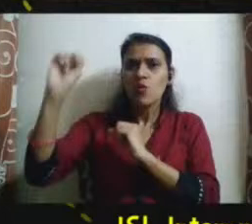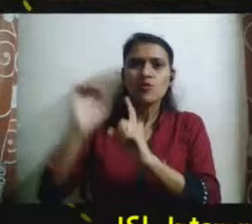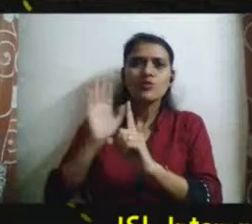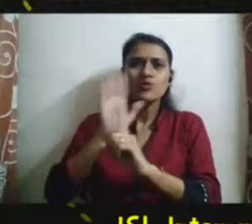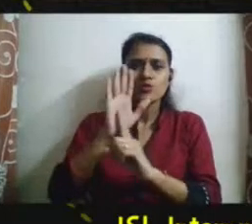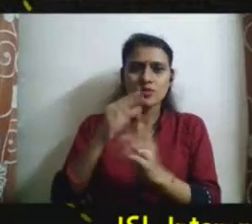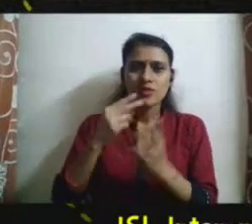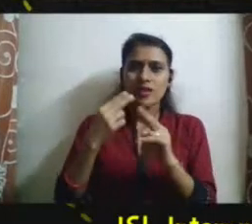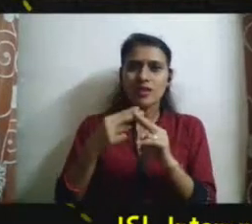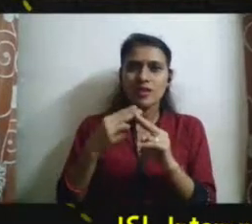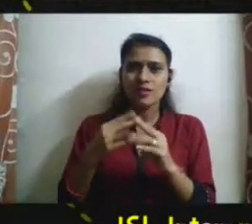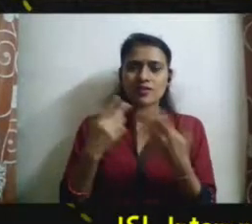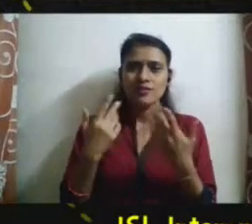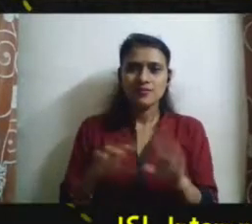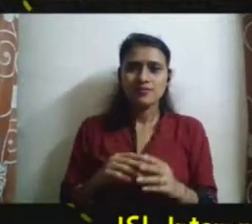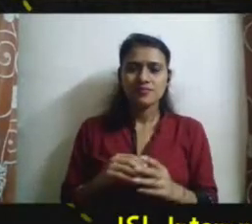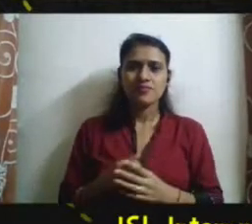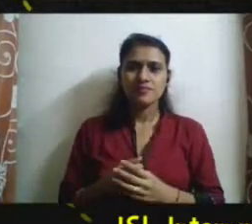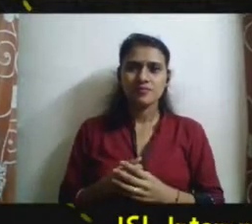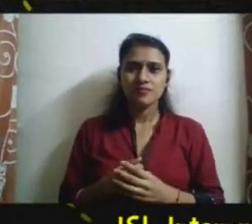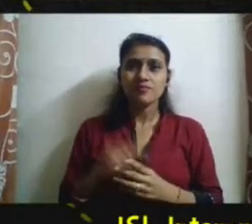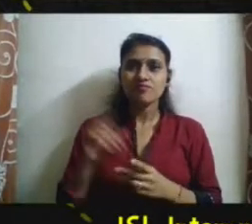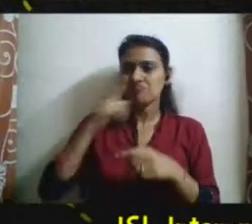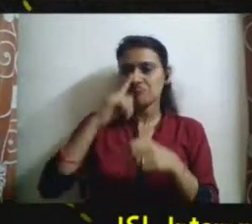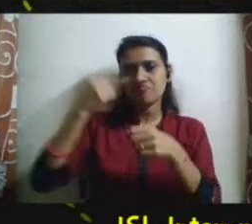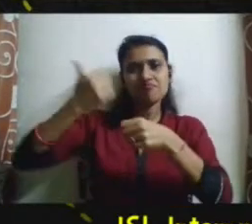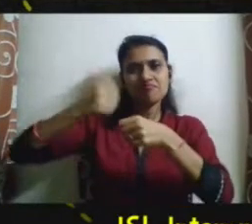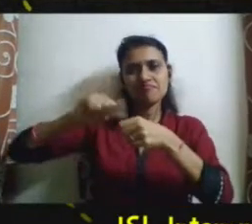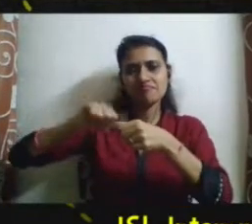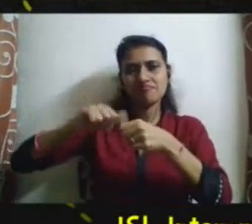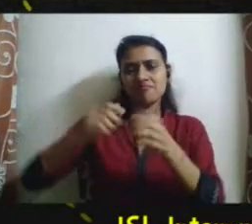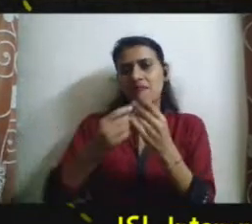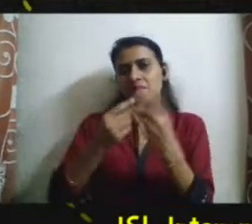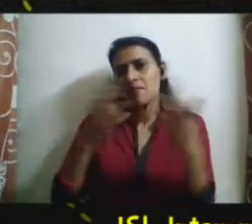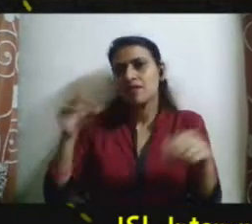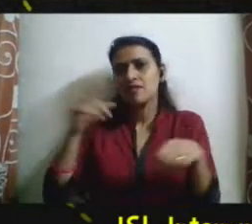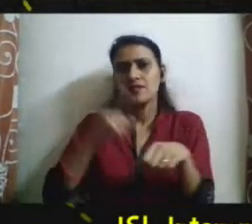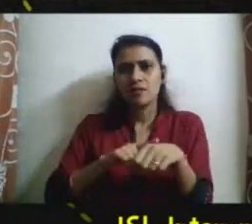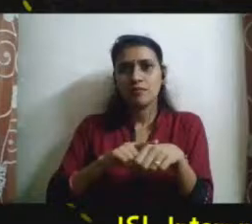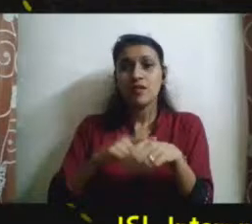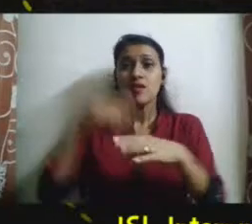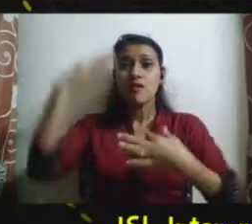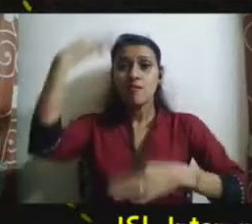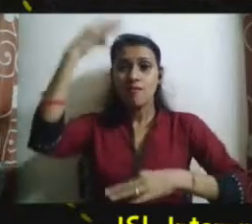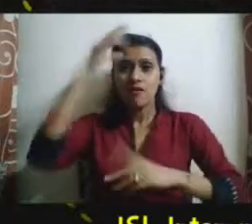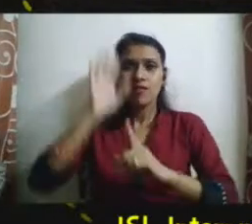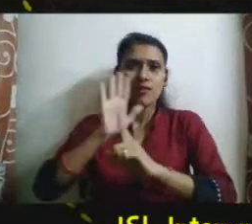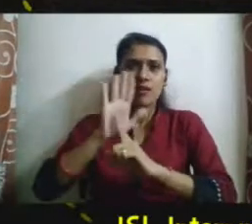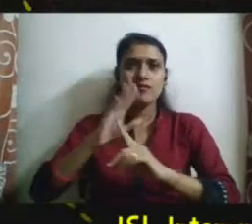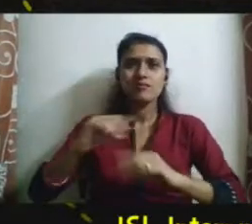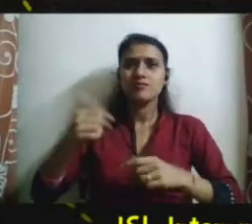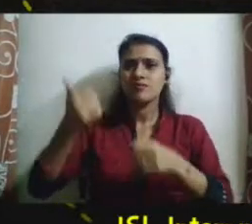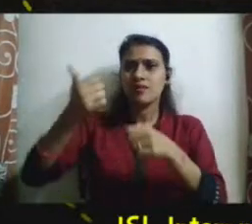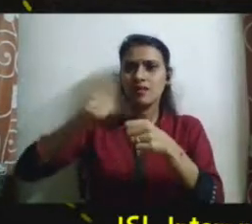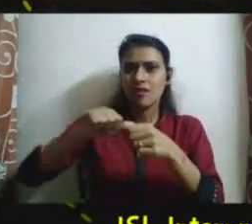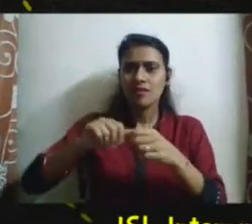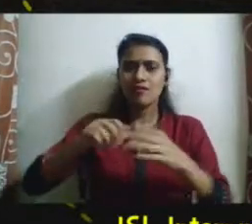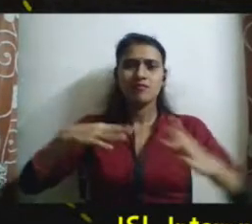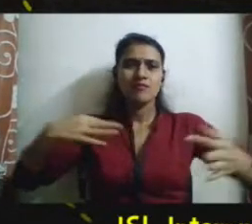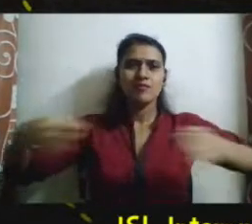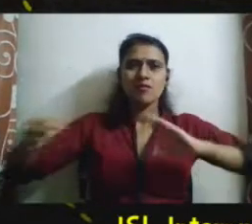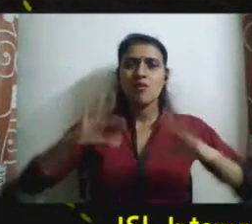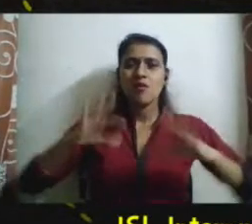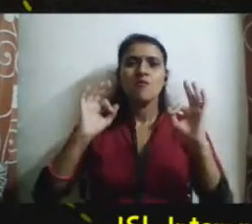was also addicted to alcohol. So very often he would come to performances completely sozzled and unable to